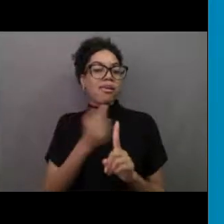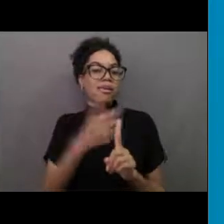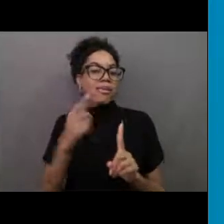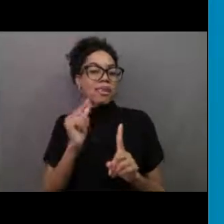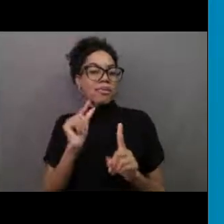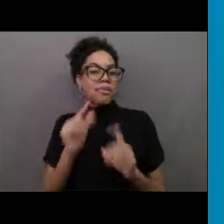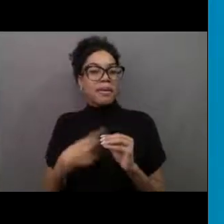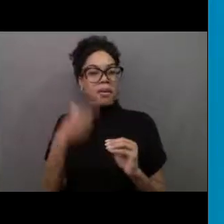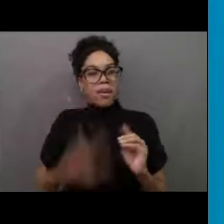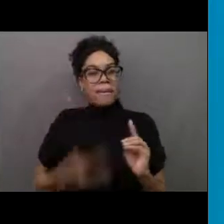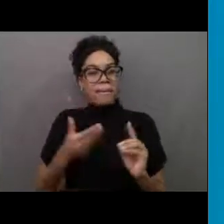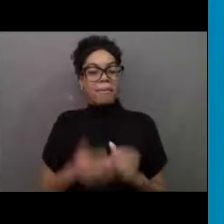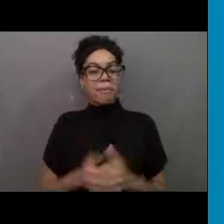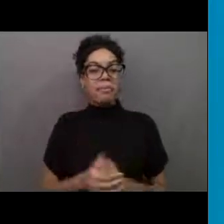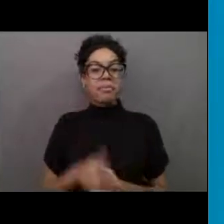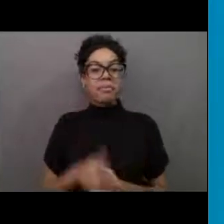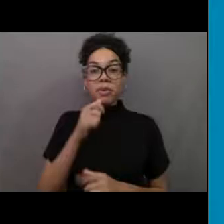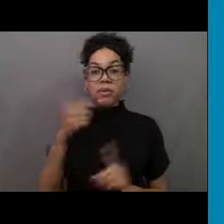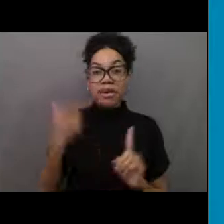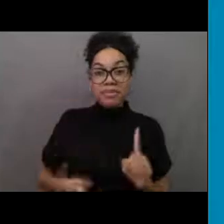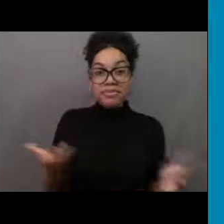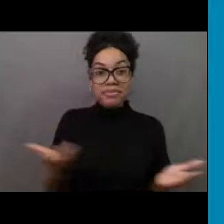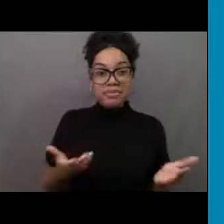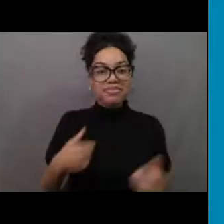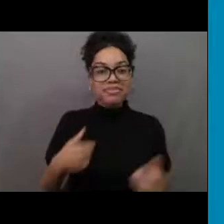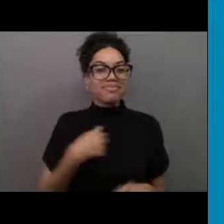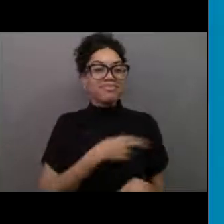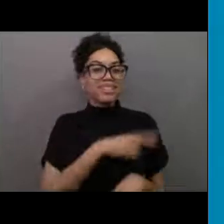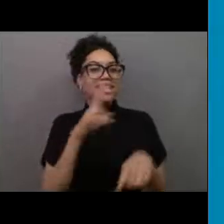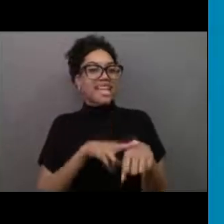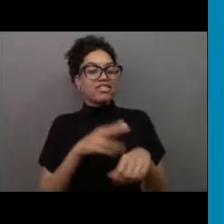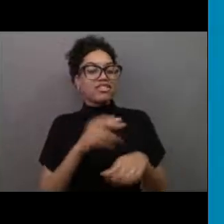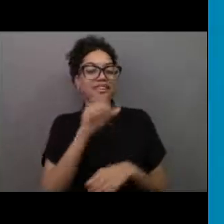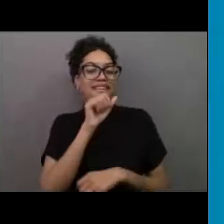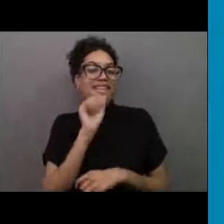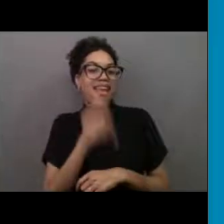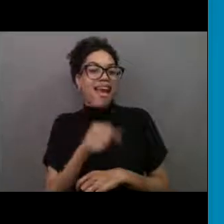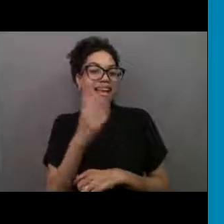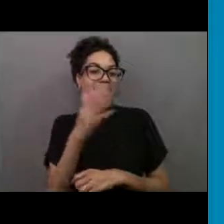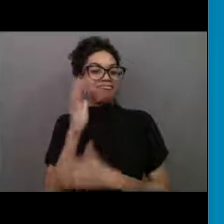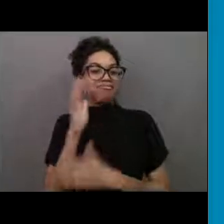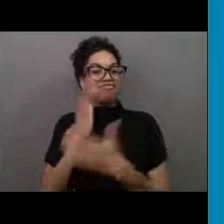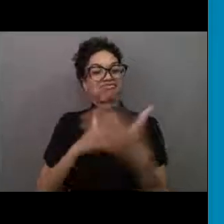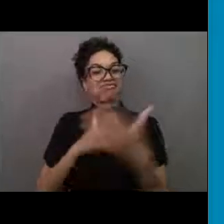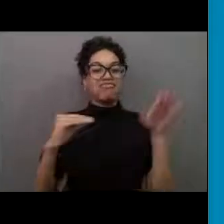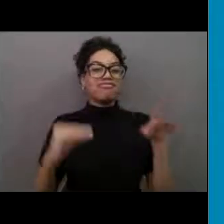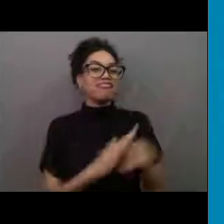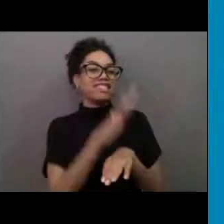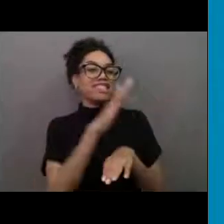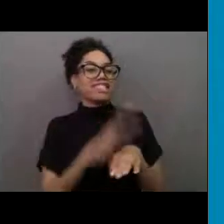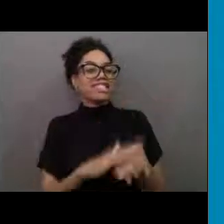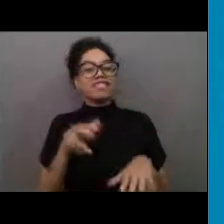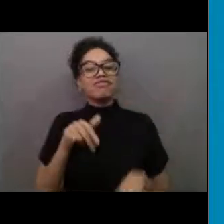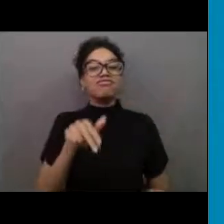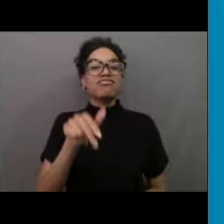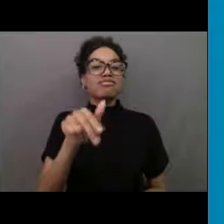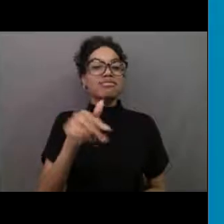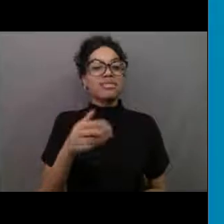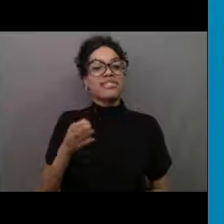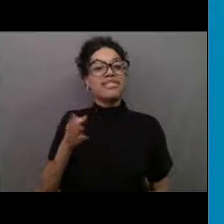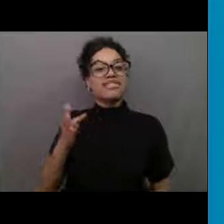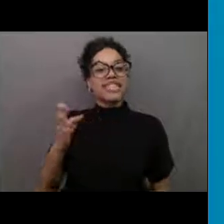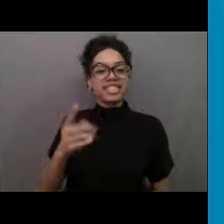am I? Well, I am a nature lover. I am a beachcomber, a fish geek, self-proclaimed. That just means I like fish a